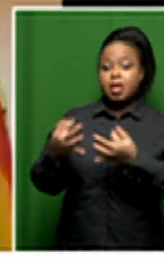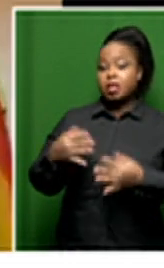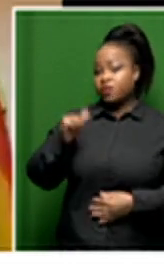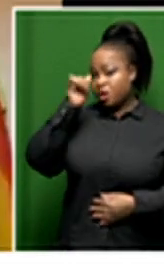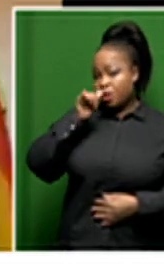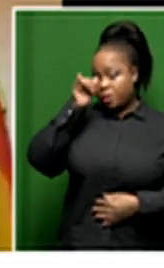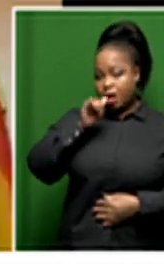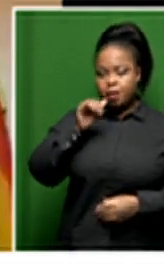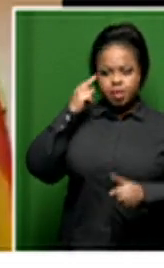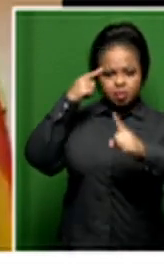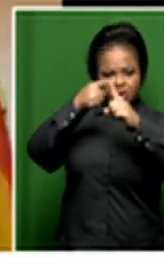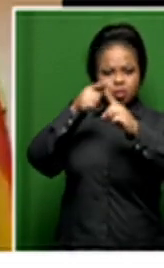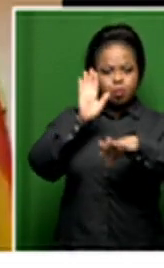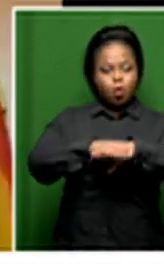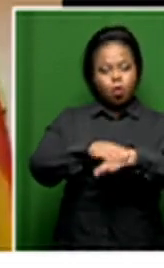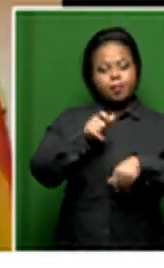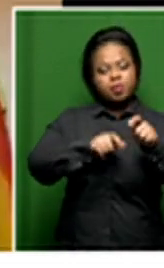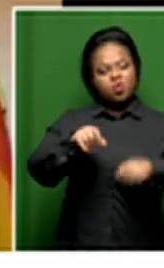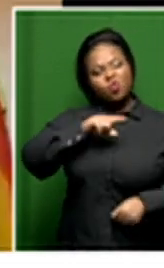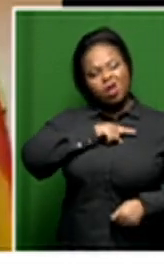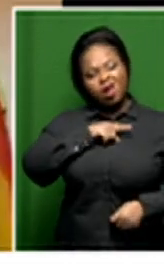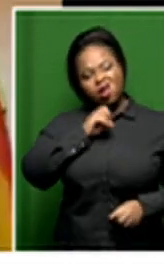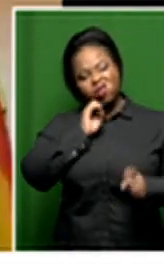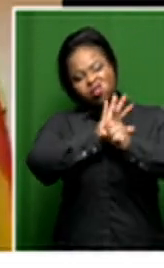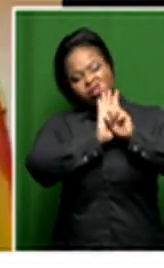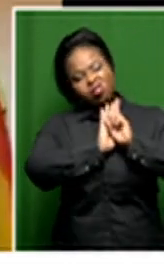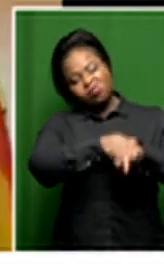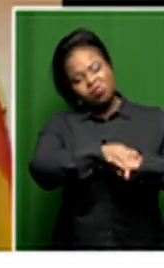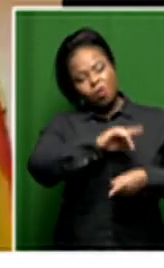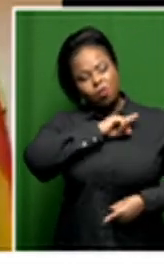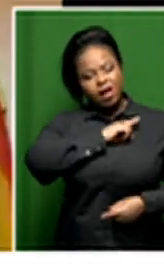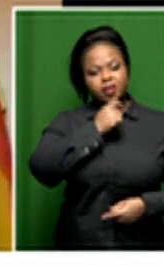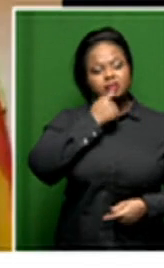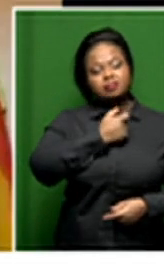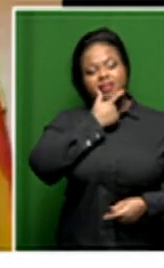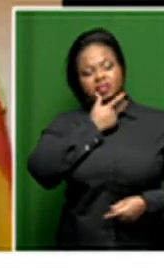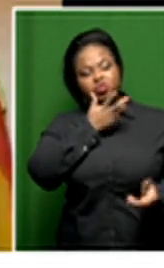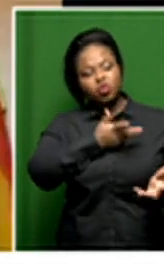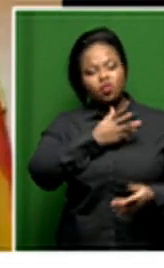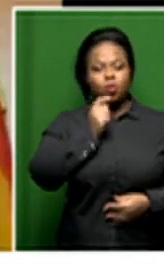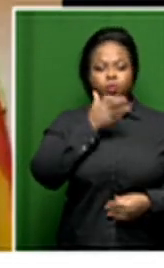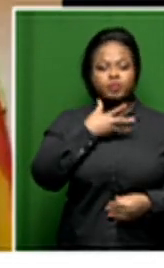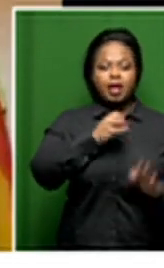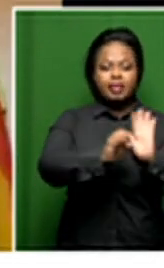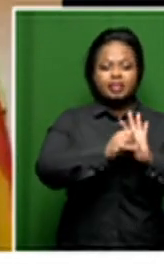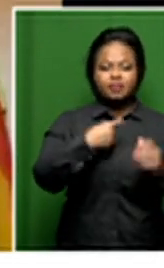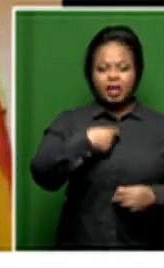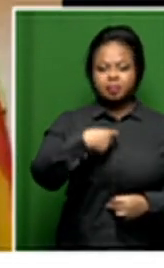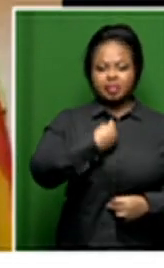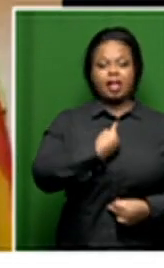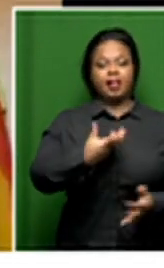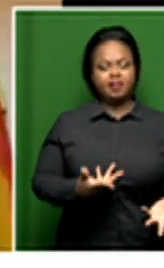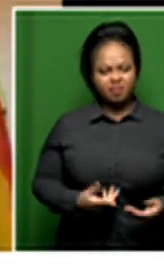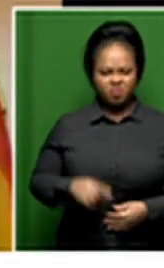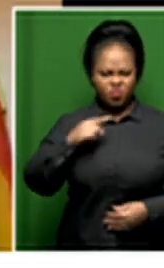especially targeting people on the basis of their sexual orientation, gender identity. And of course, this is by